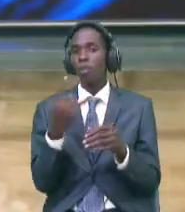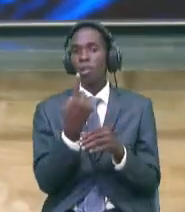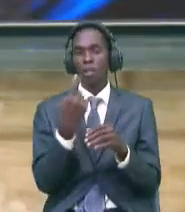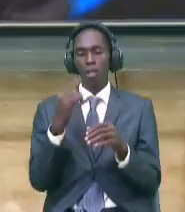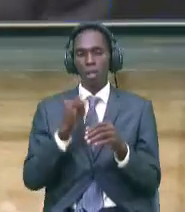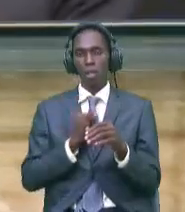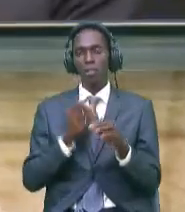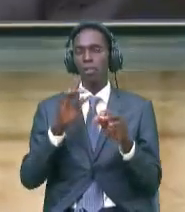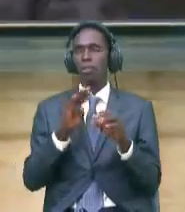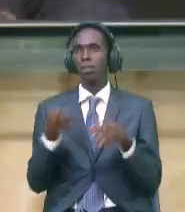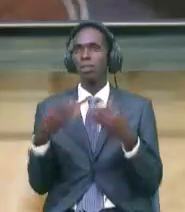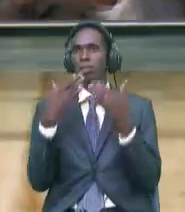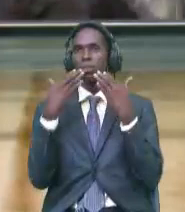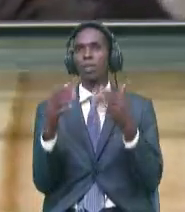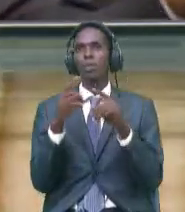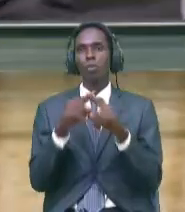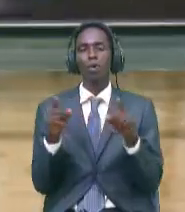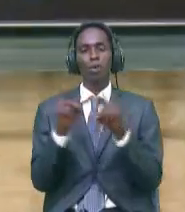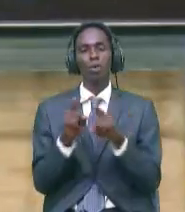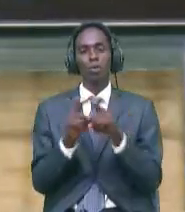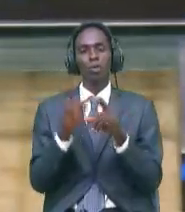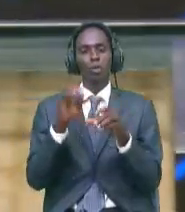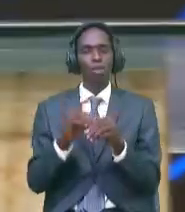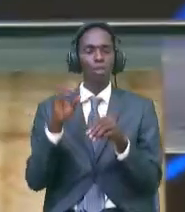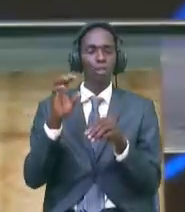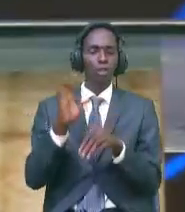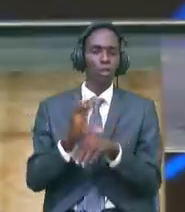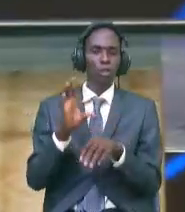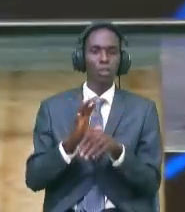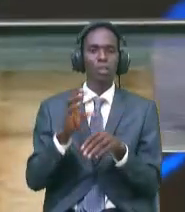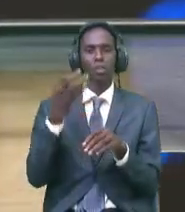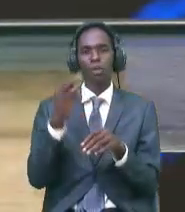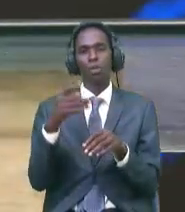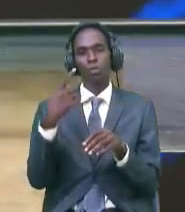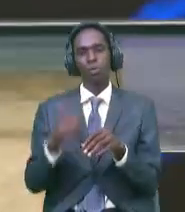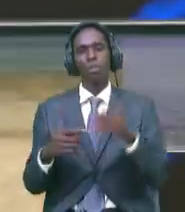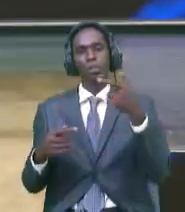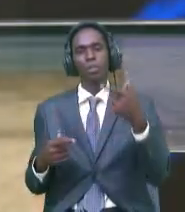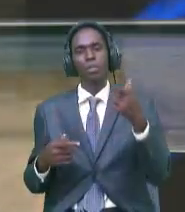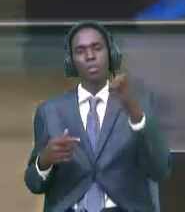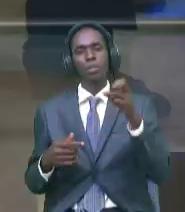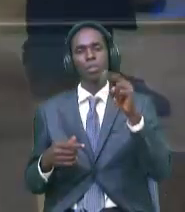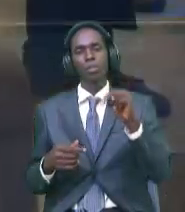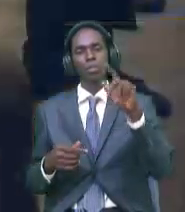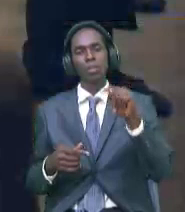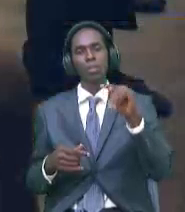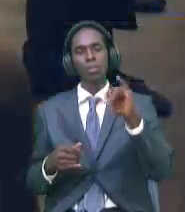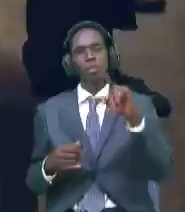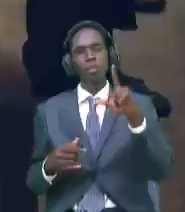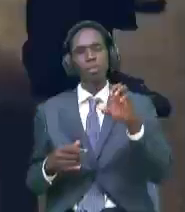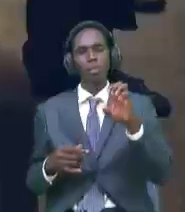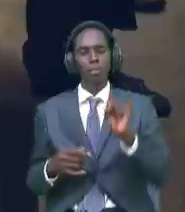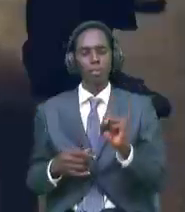but also all the churches of the Gentiles. All the churches of the Gentiles. You understand